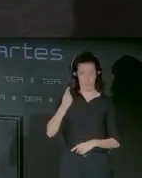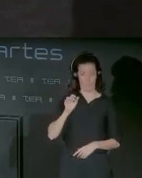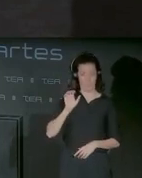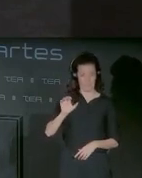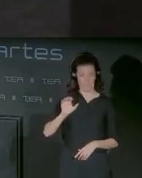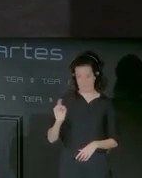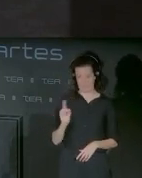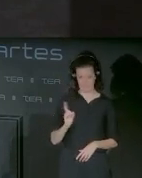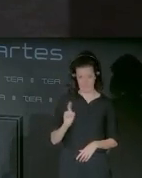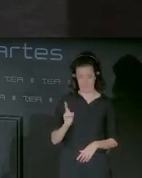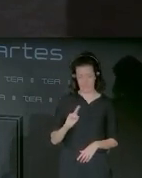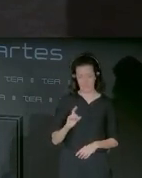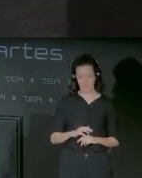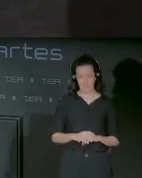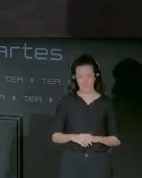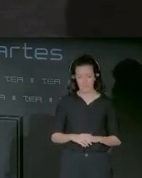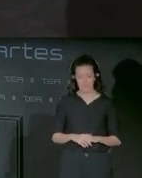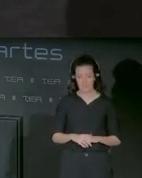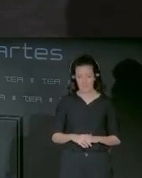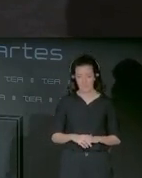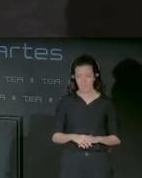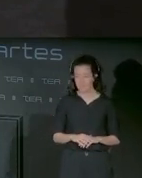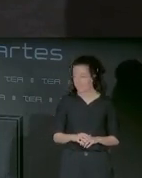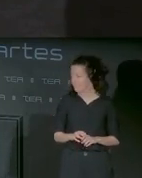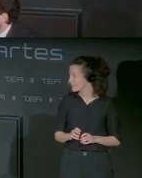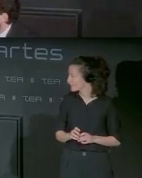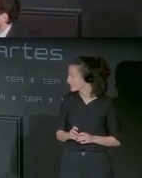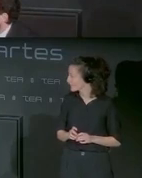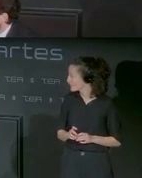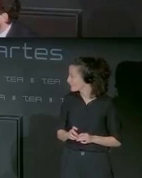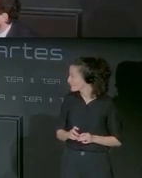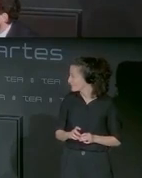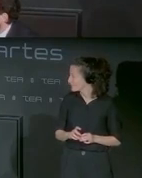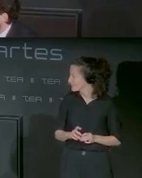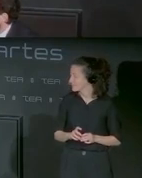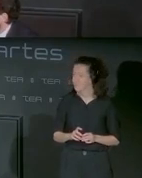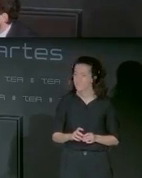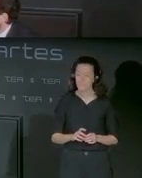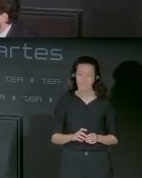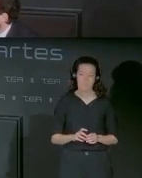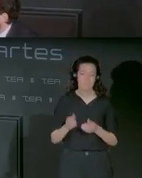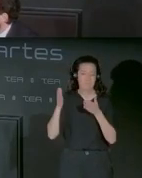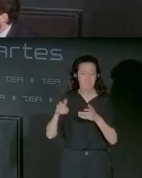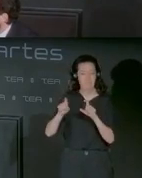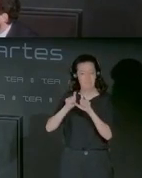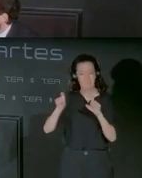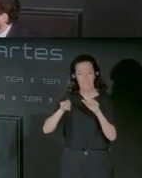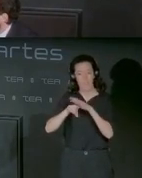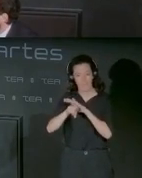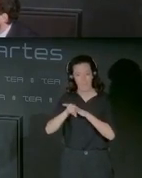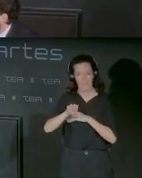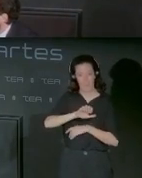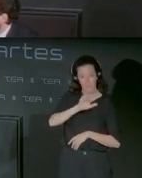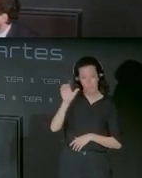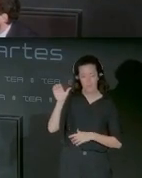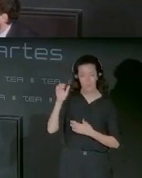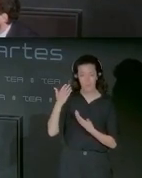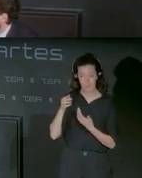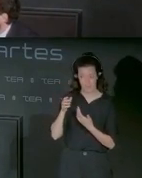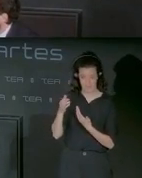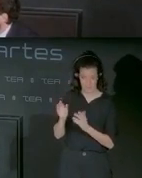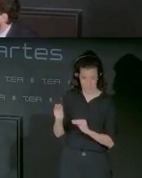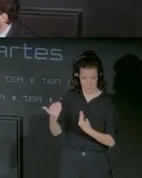How does the film agencies around Europe support games? Yeah, thank you, and thank you for the invitation. Indeed, I'm not from a specific